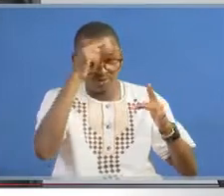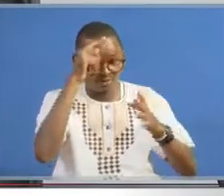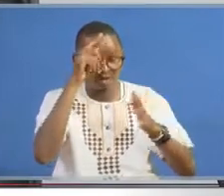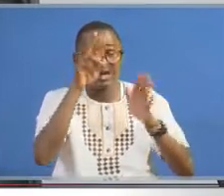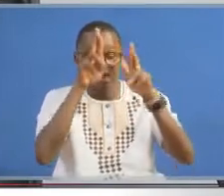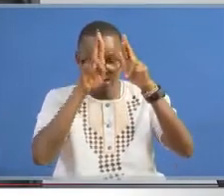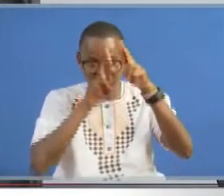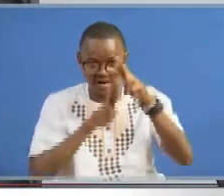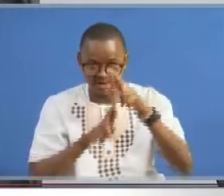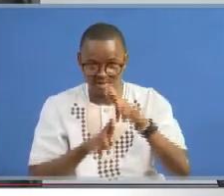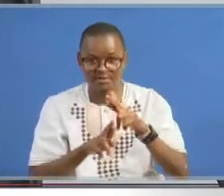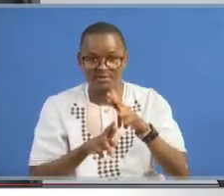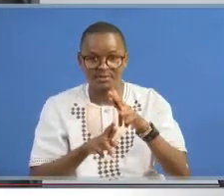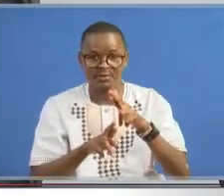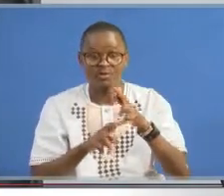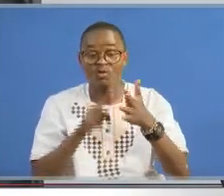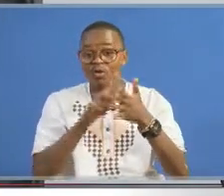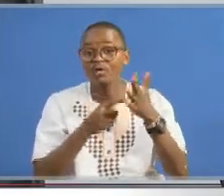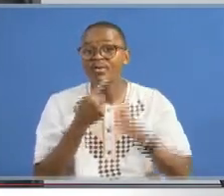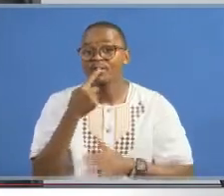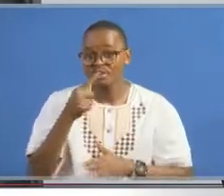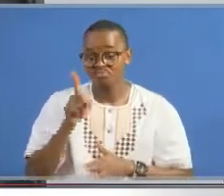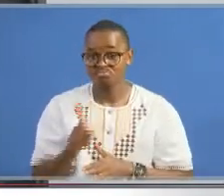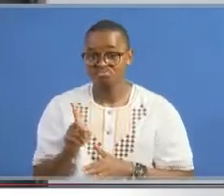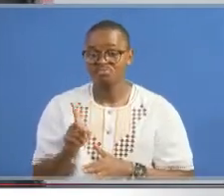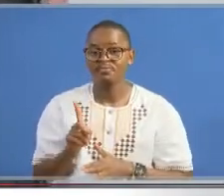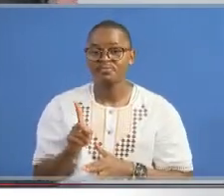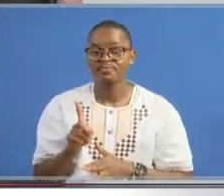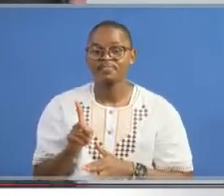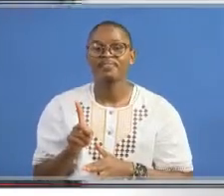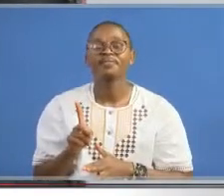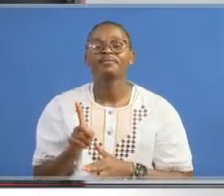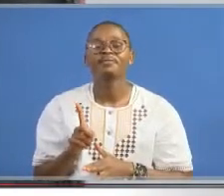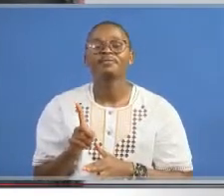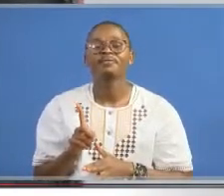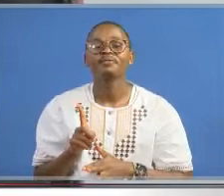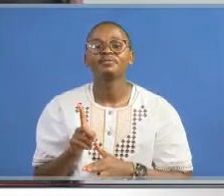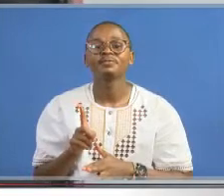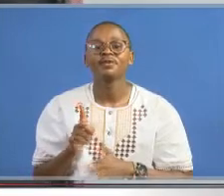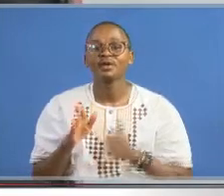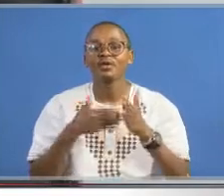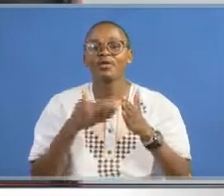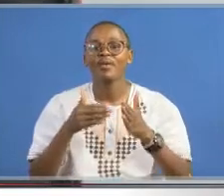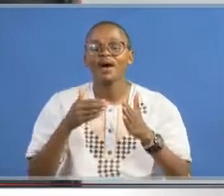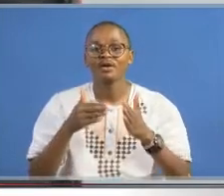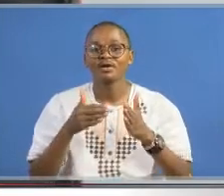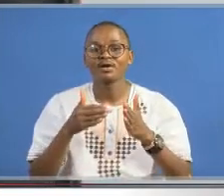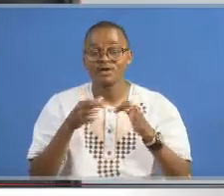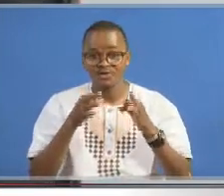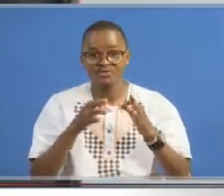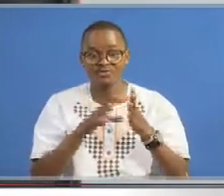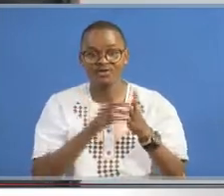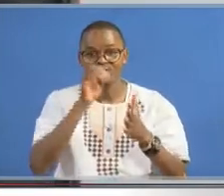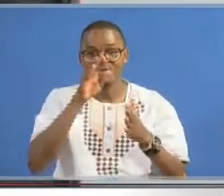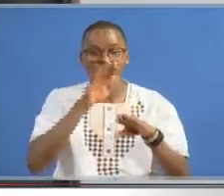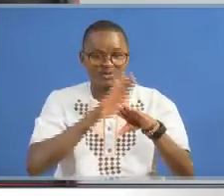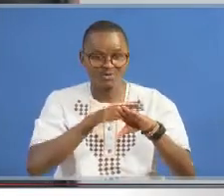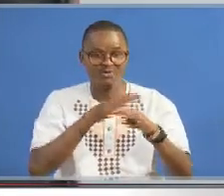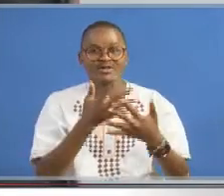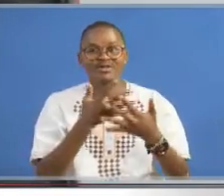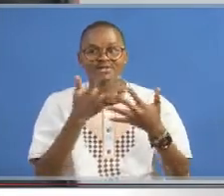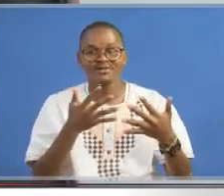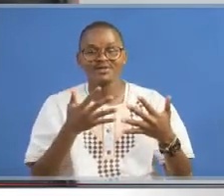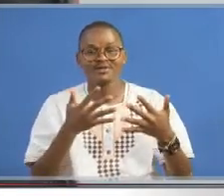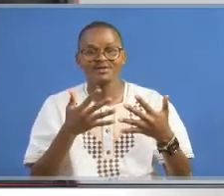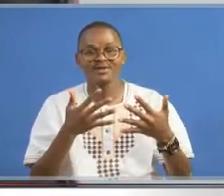respect ile maneno ameniambia. Na ngoma next kama ndatoa kitu nzuri